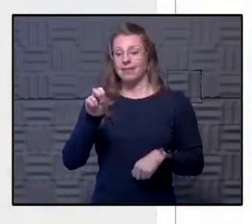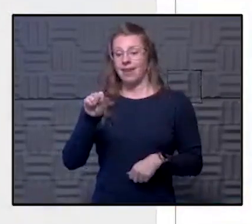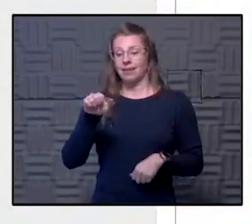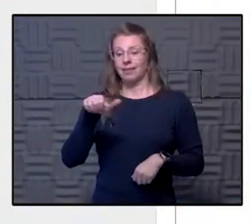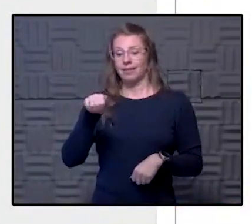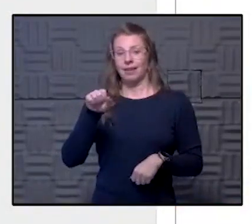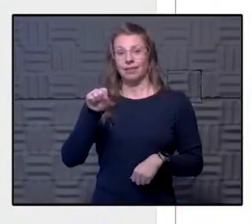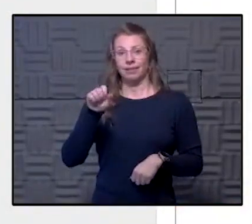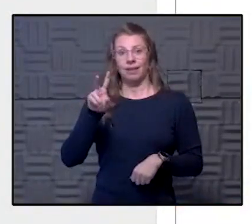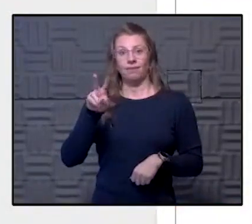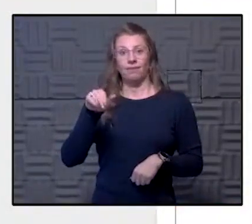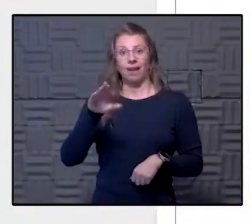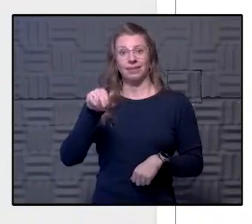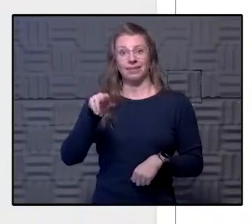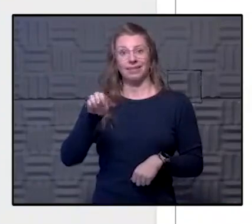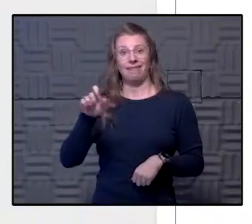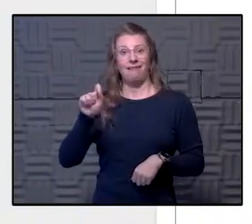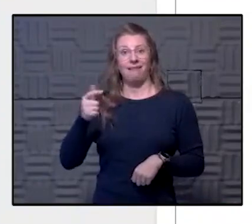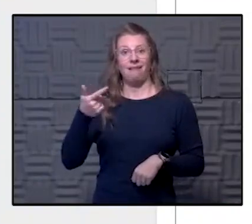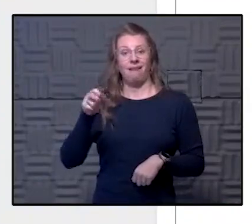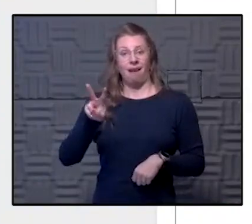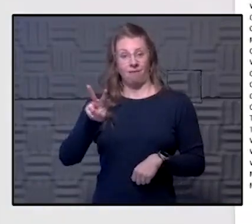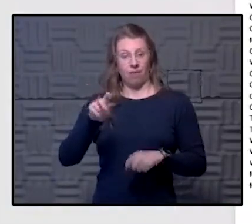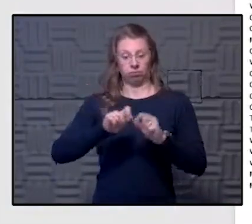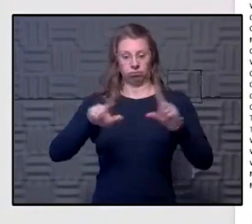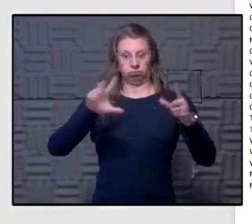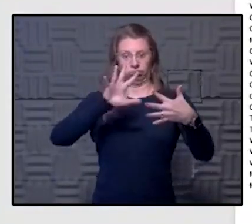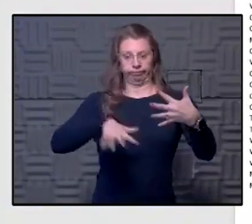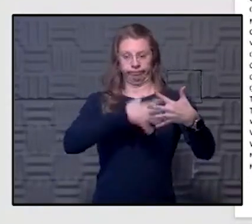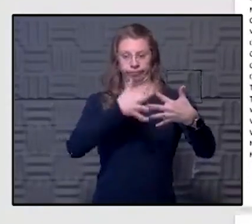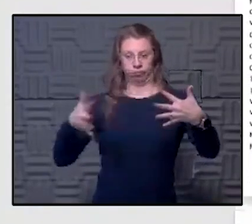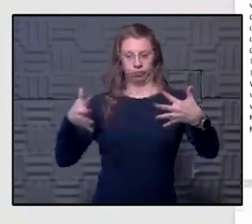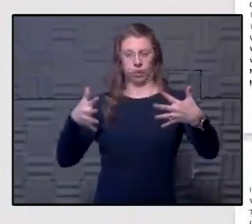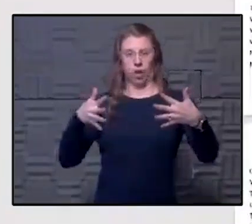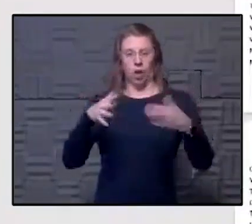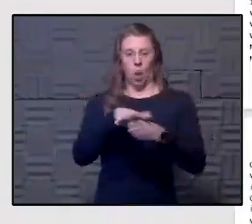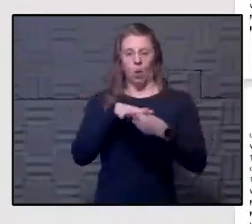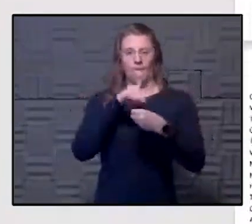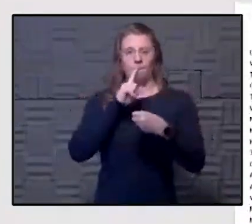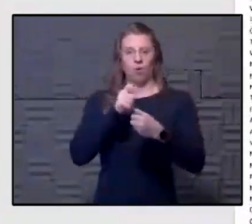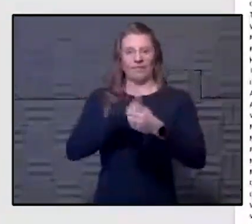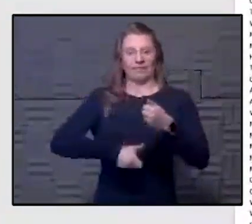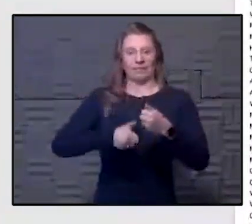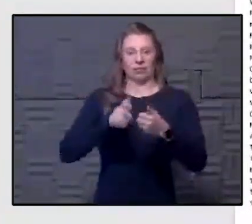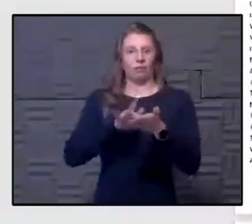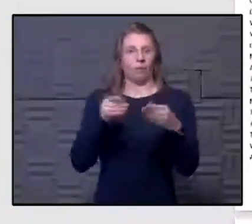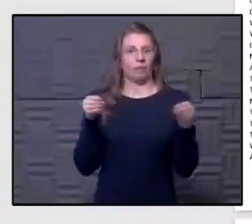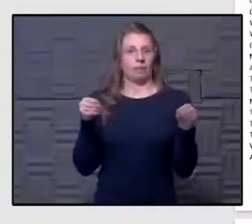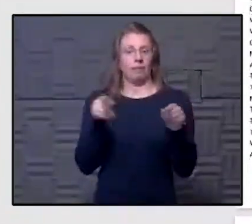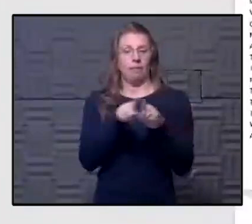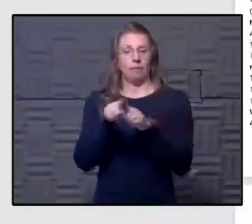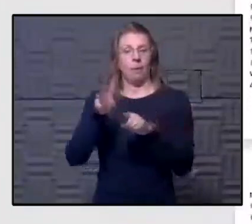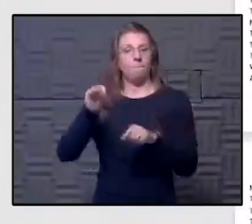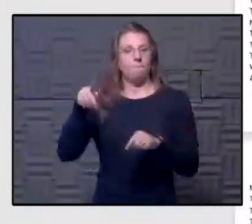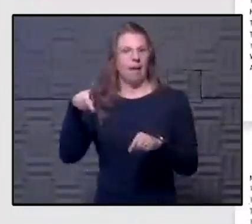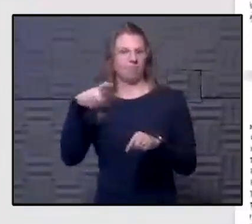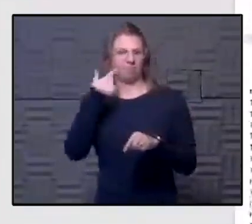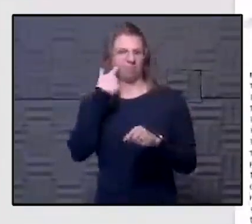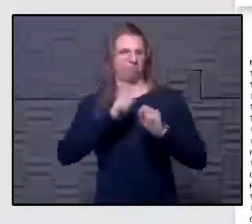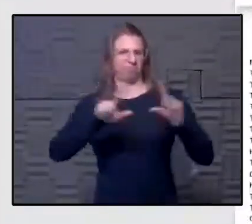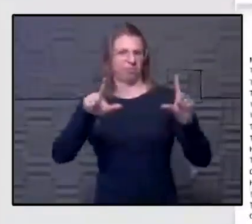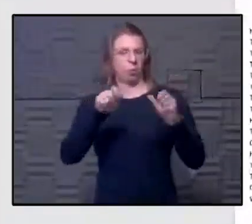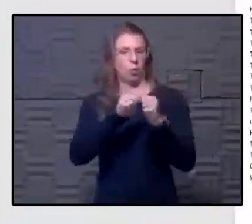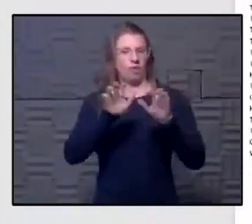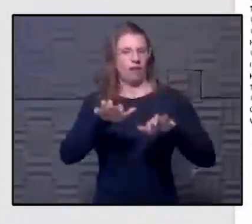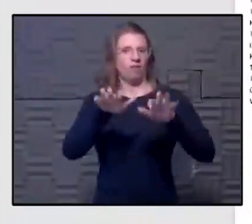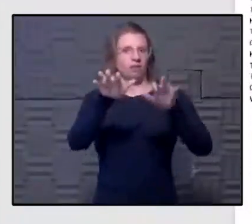kansasvaccine.gov website, you can even see a spreadsheet that has the location of all the pharmacies. In addition to that map that just scrolled by with the